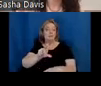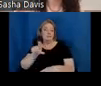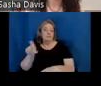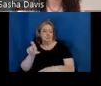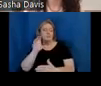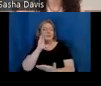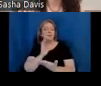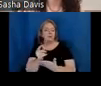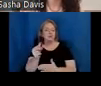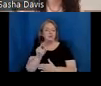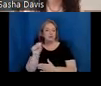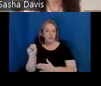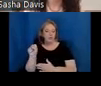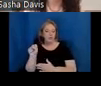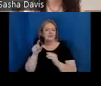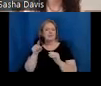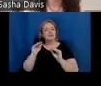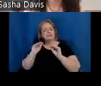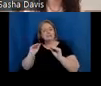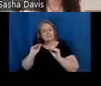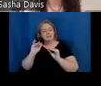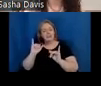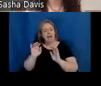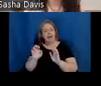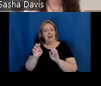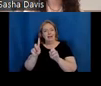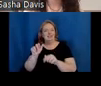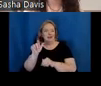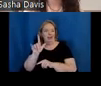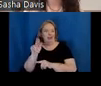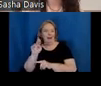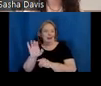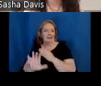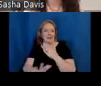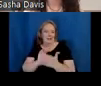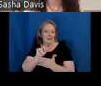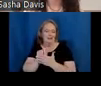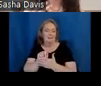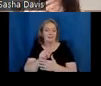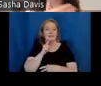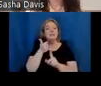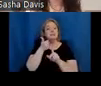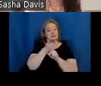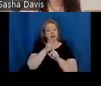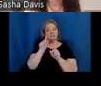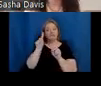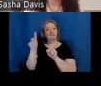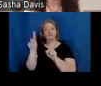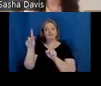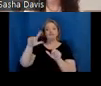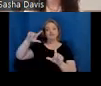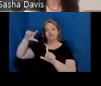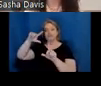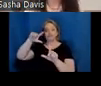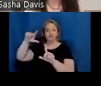Gross, this time teaching at the Educational Alliance. And she actually followed him around and photographed him both in the studio, at work, and